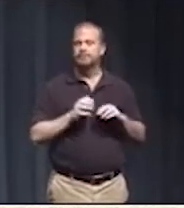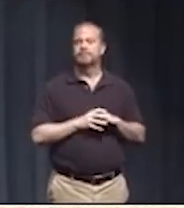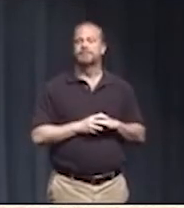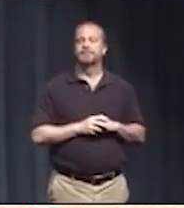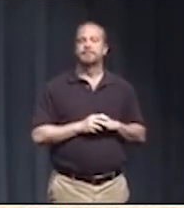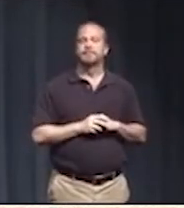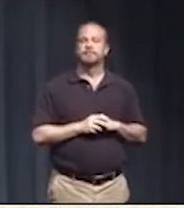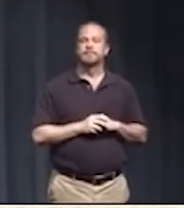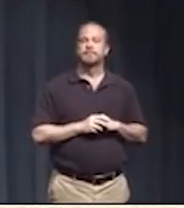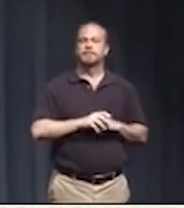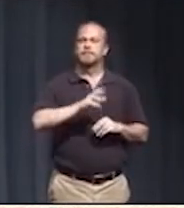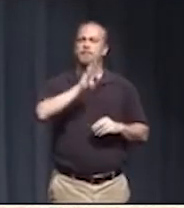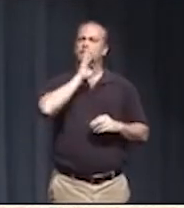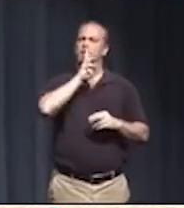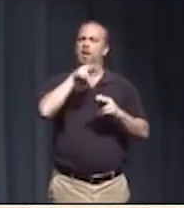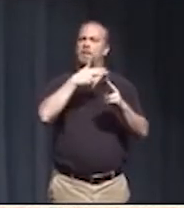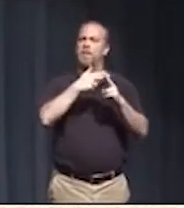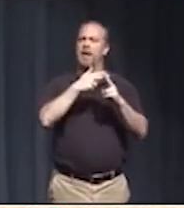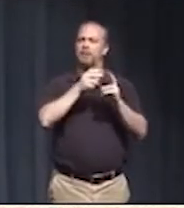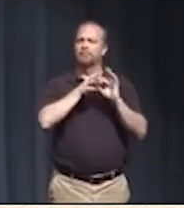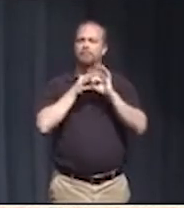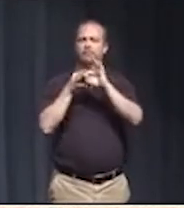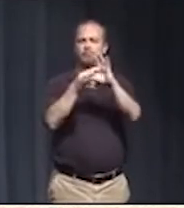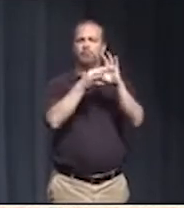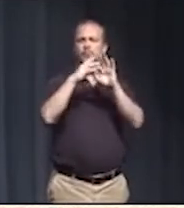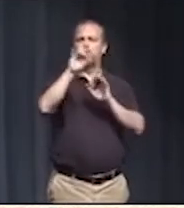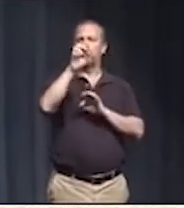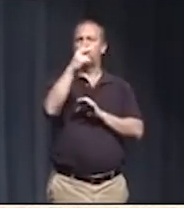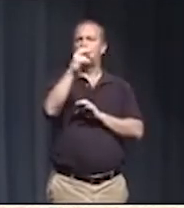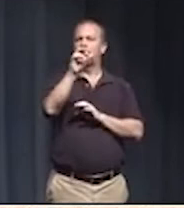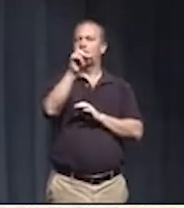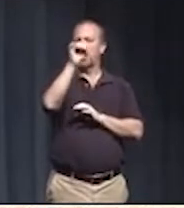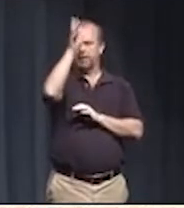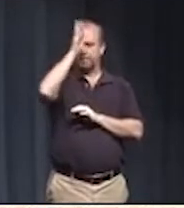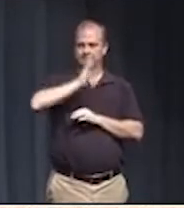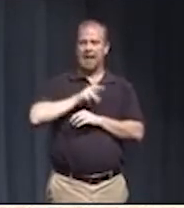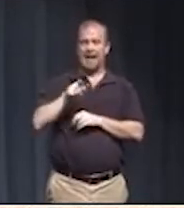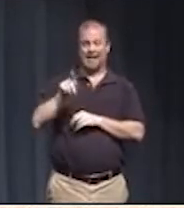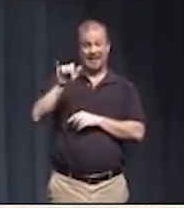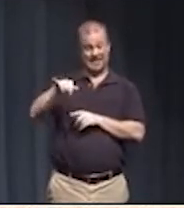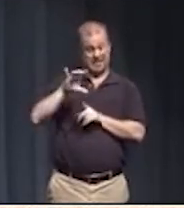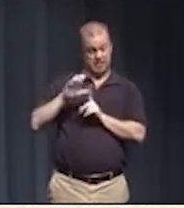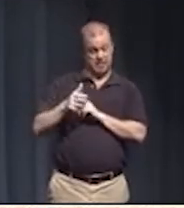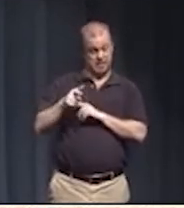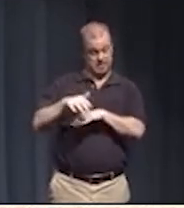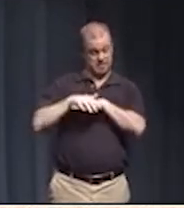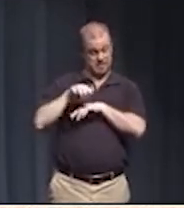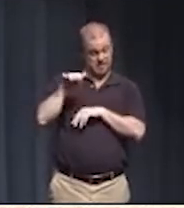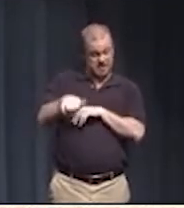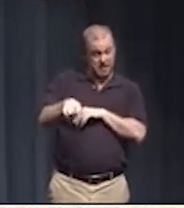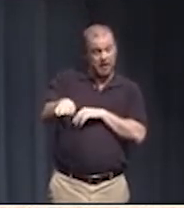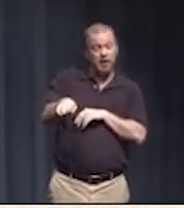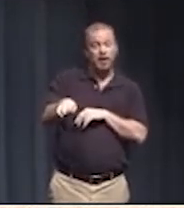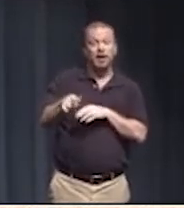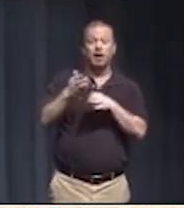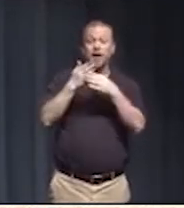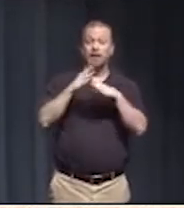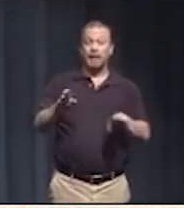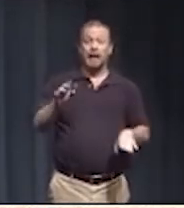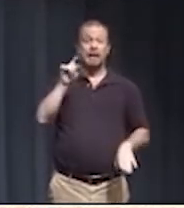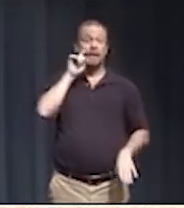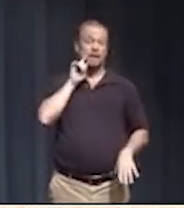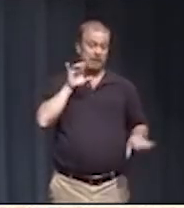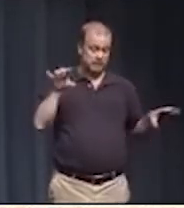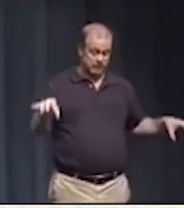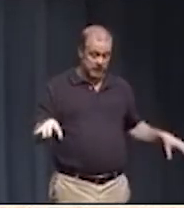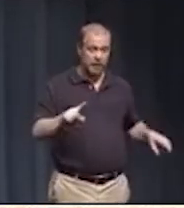And it all talks about the brotherhood of man. And you have to remember, you're in a culture that's very, not only divided on a sexual basis, but